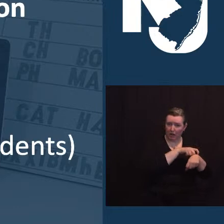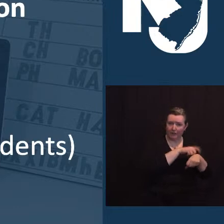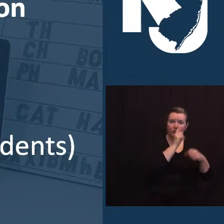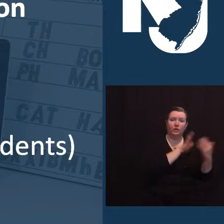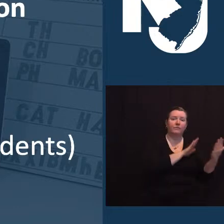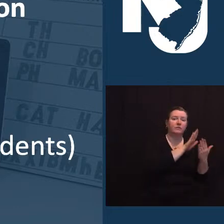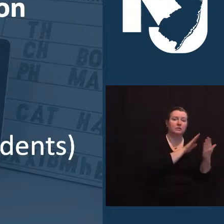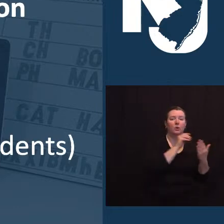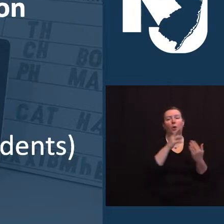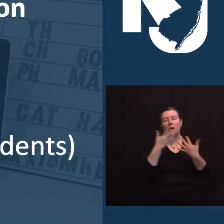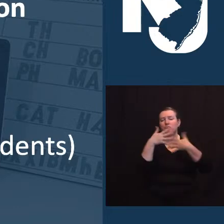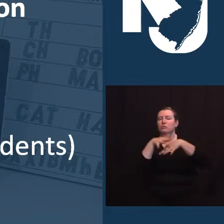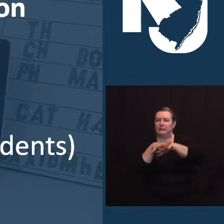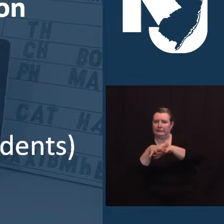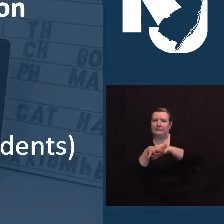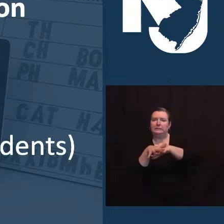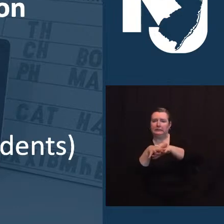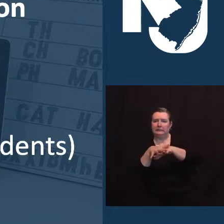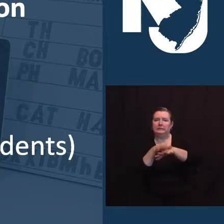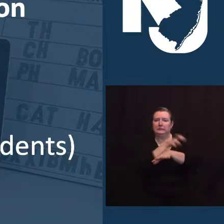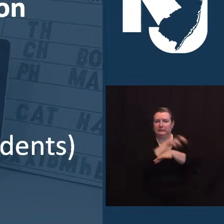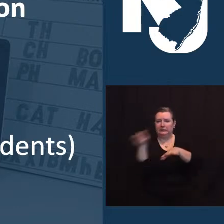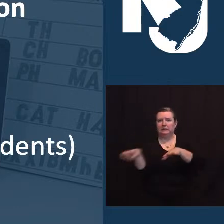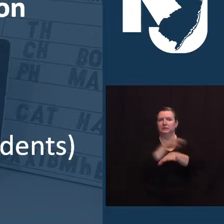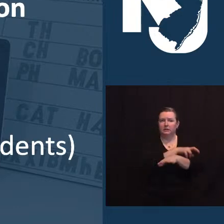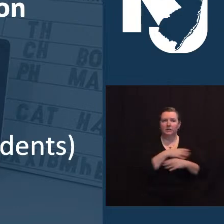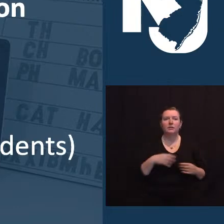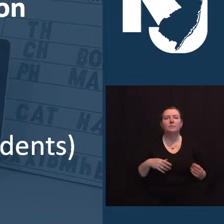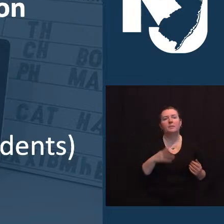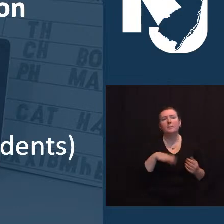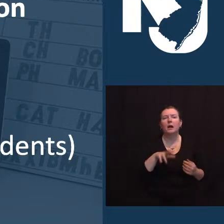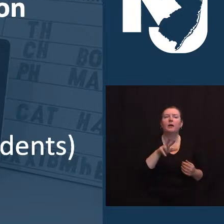instruction. This leaves roughly